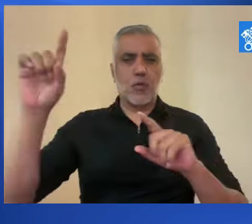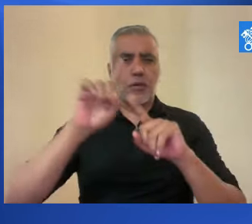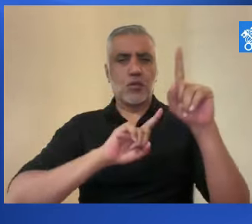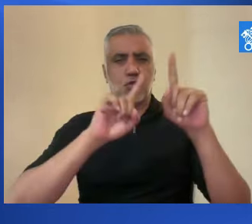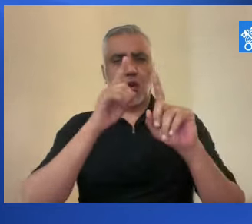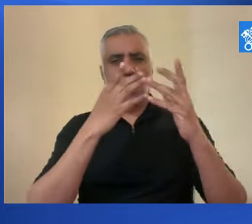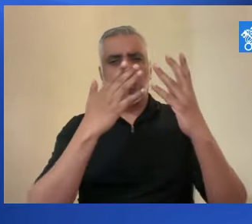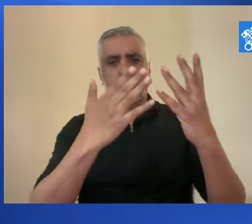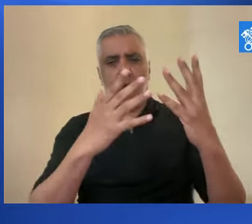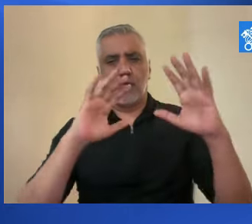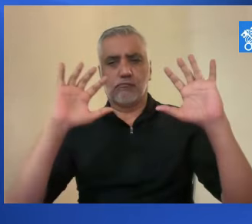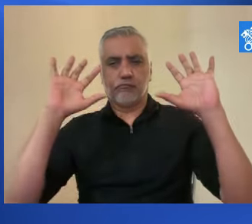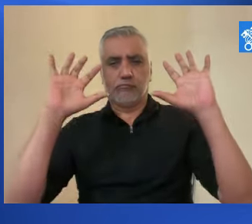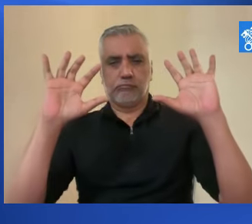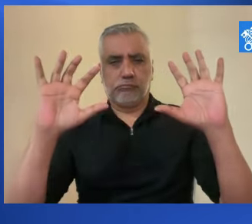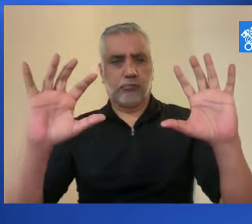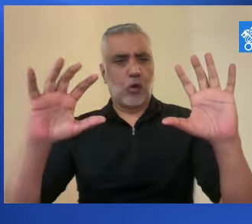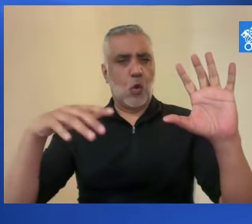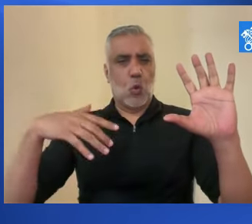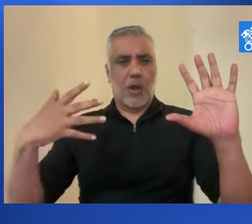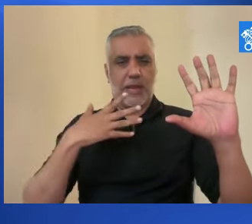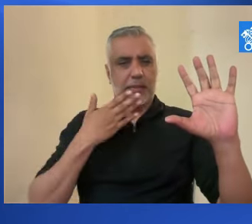art mindful of him?